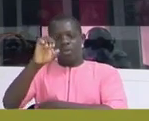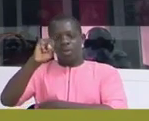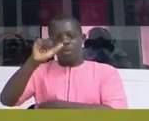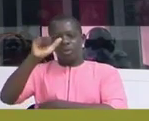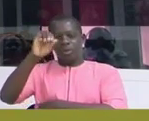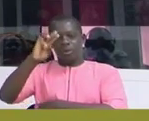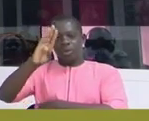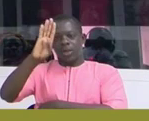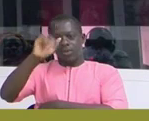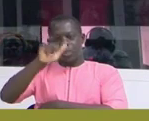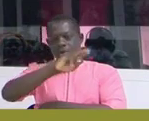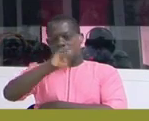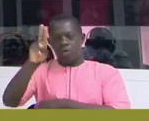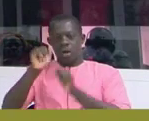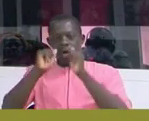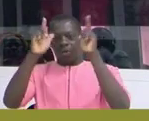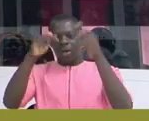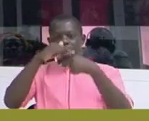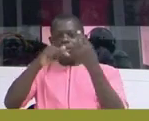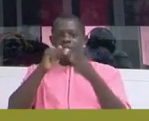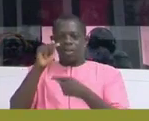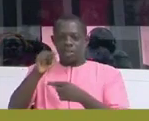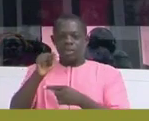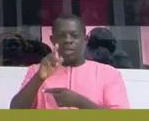deal wasn't aware